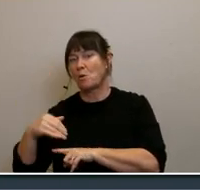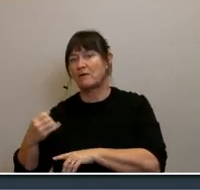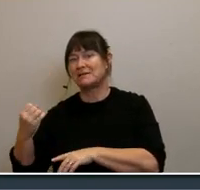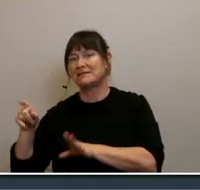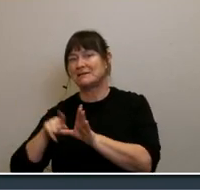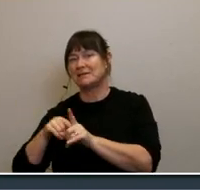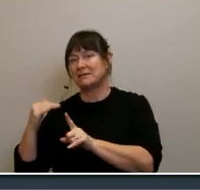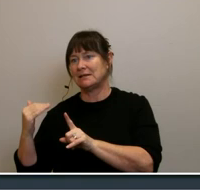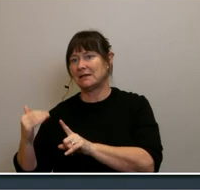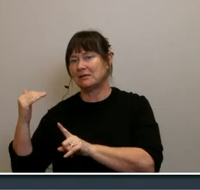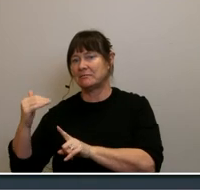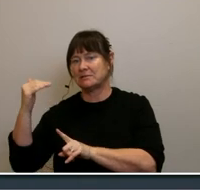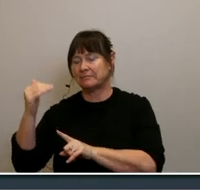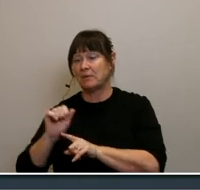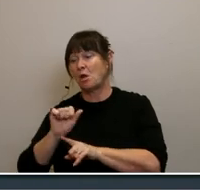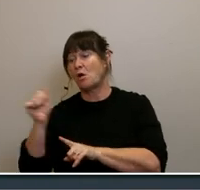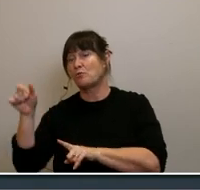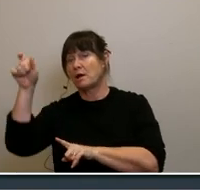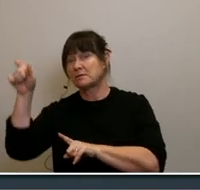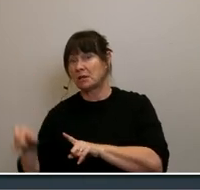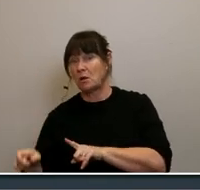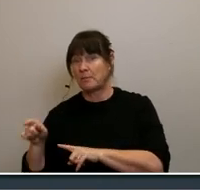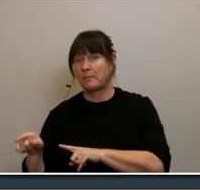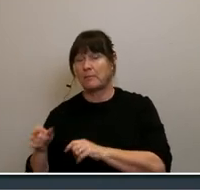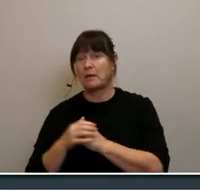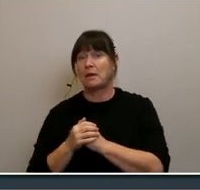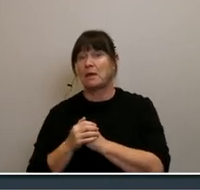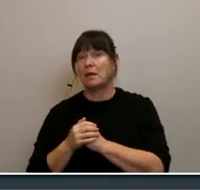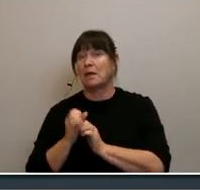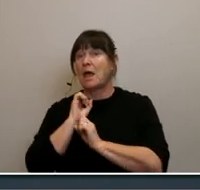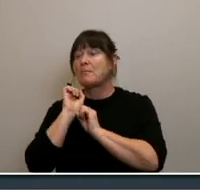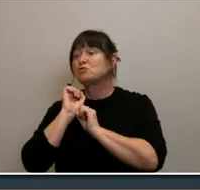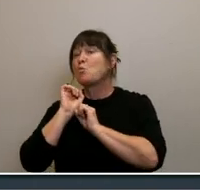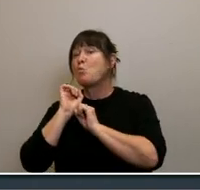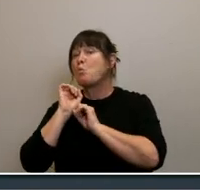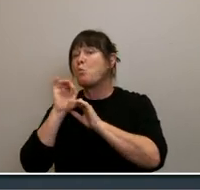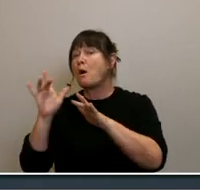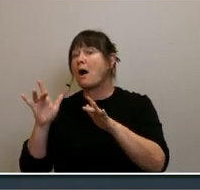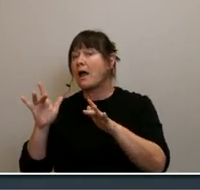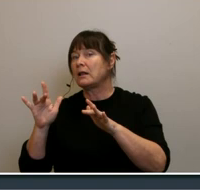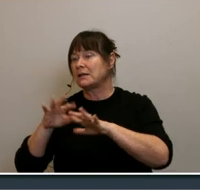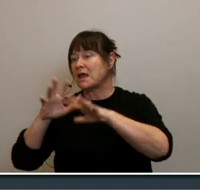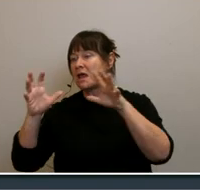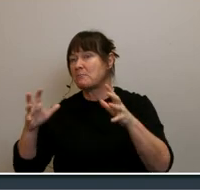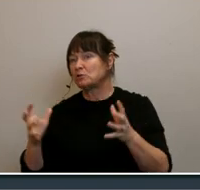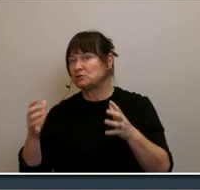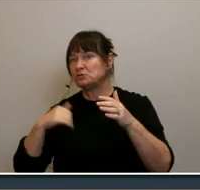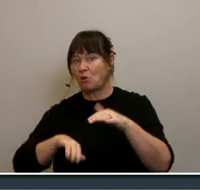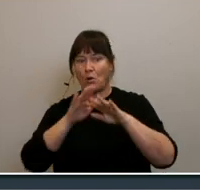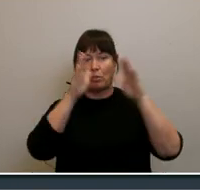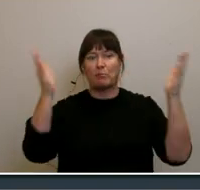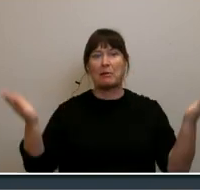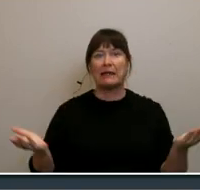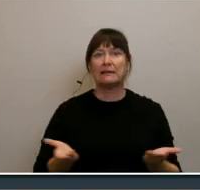now. And on the right-hand side, there's how much wilderness there is left in the planet, and you will see a